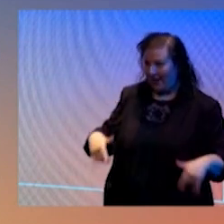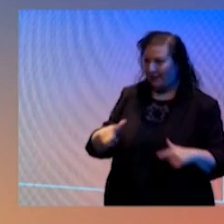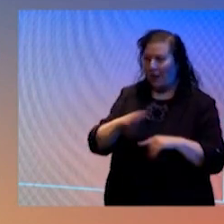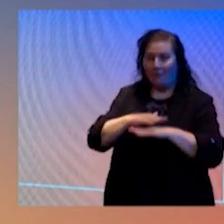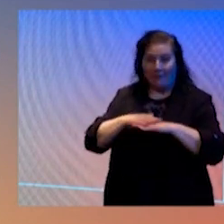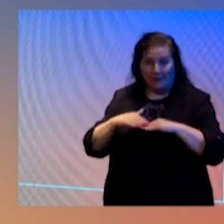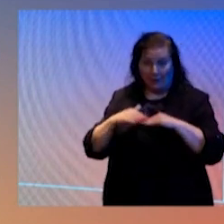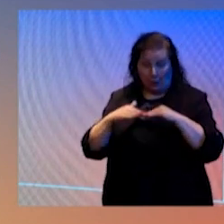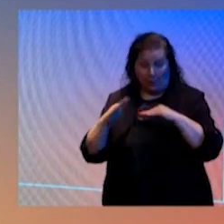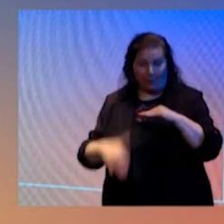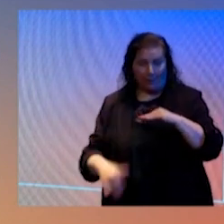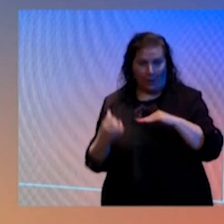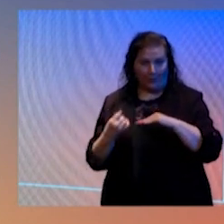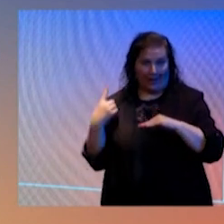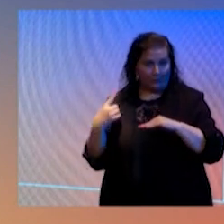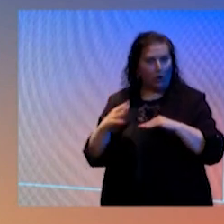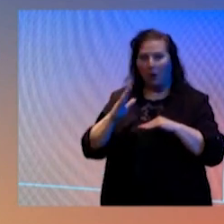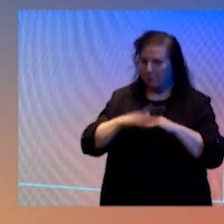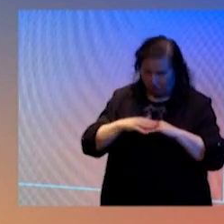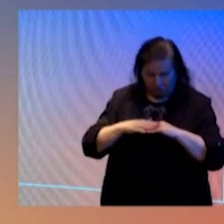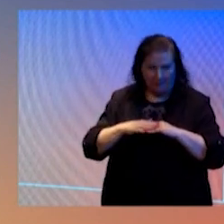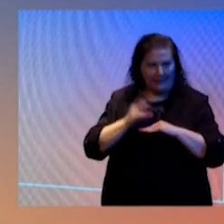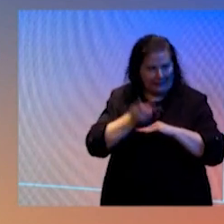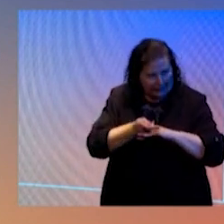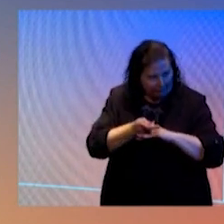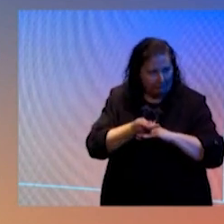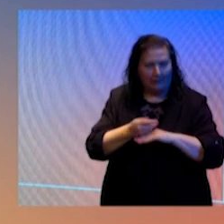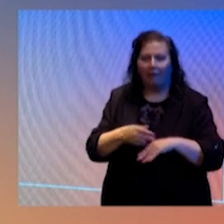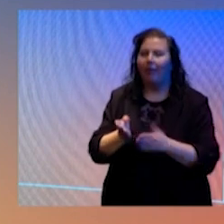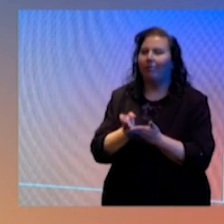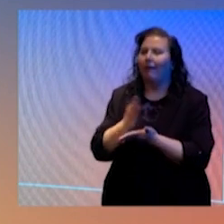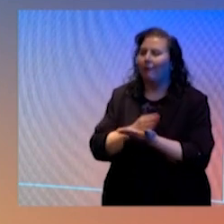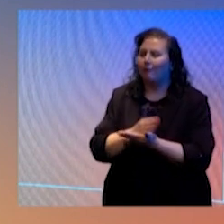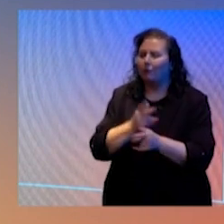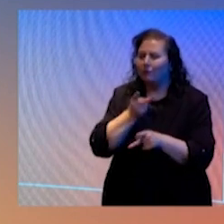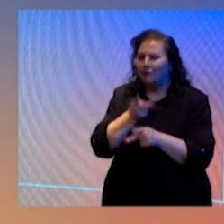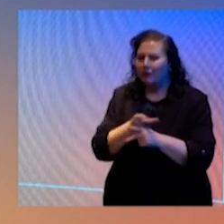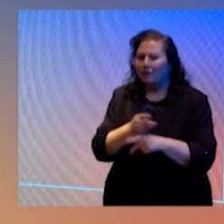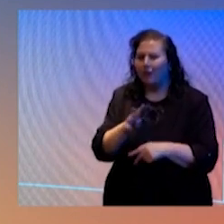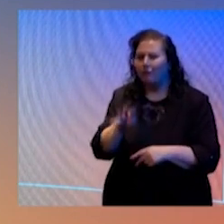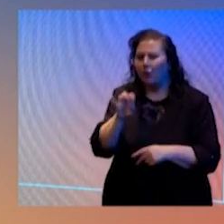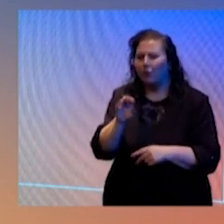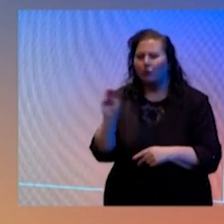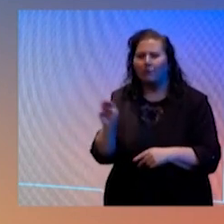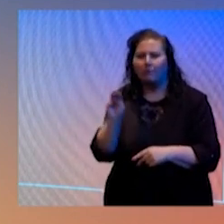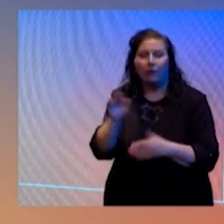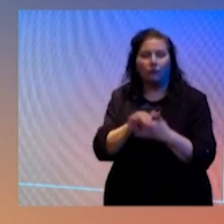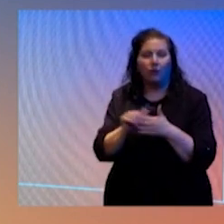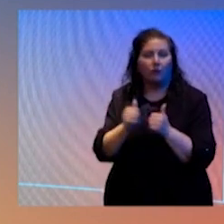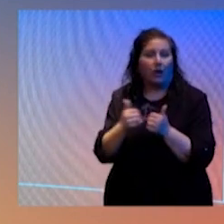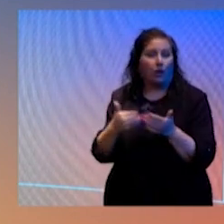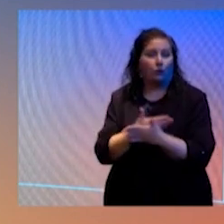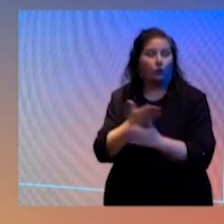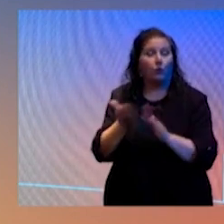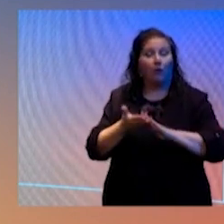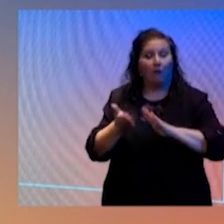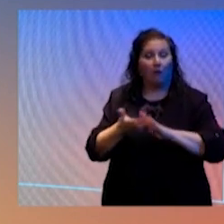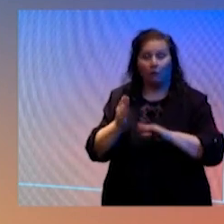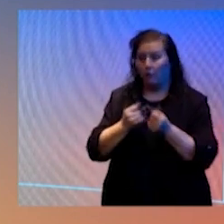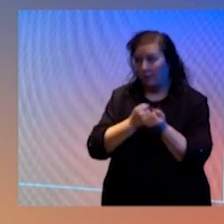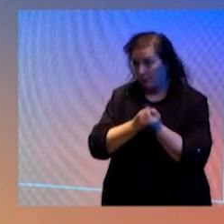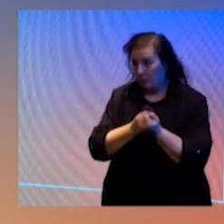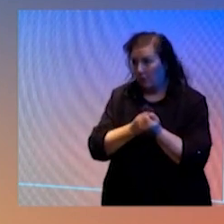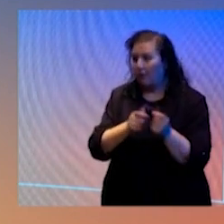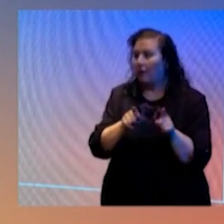go below what we did the year before. And also, our budget provides almost $400 million in new operating support, as well